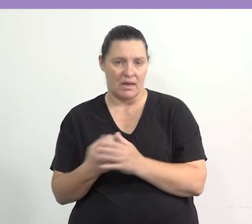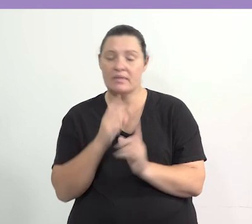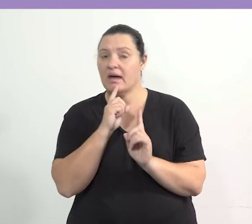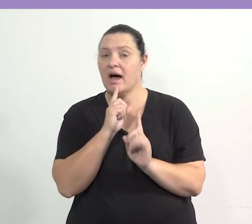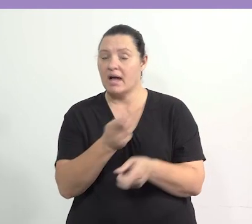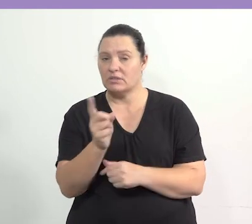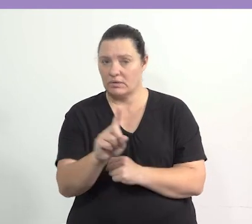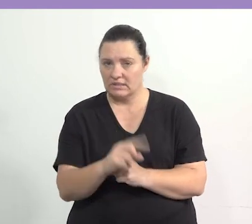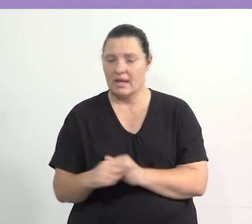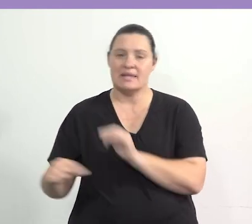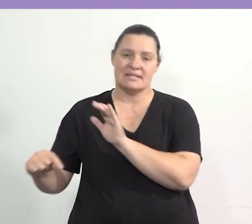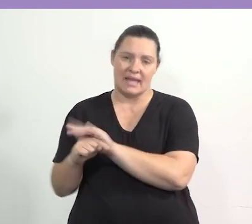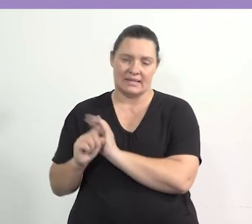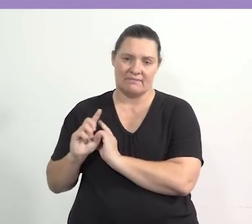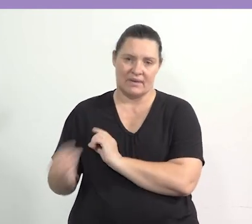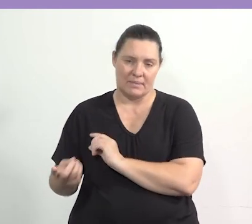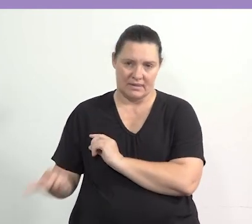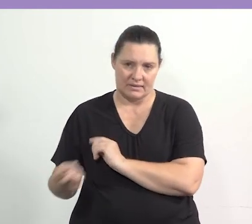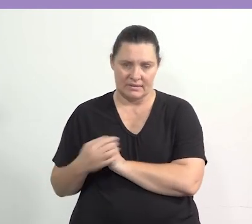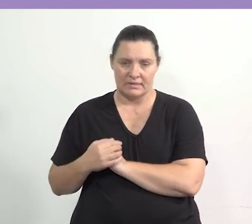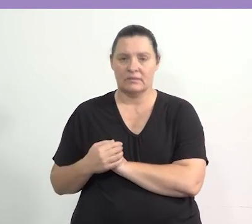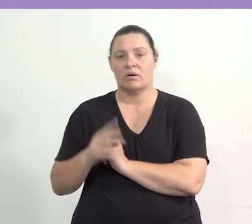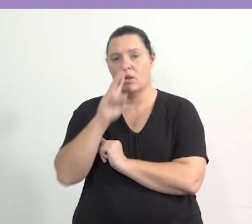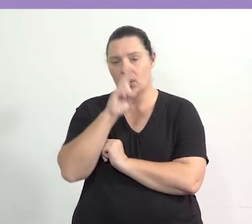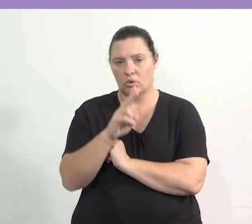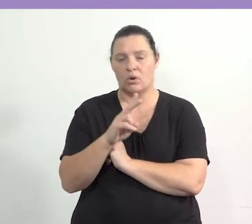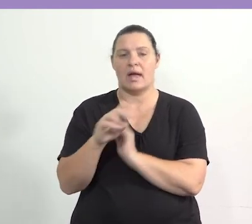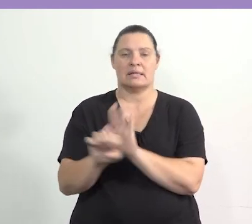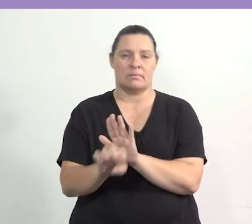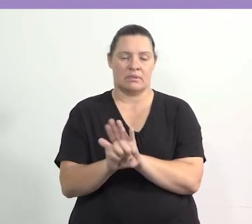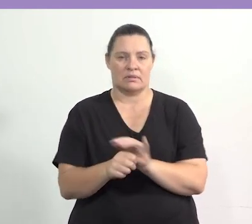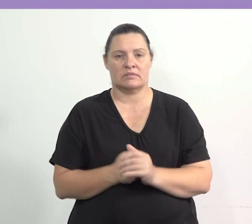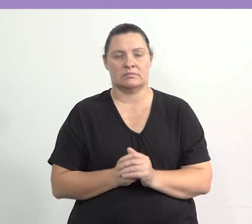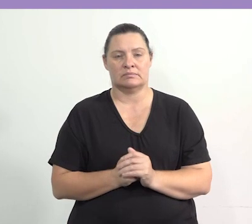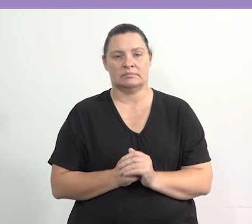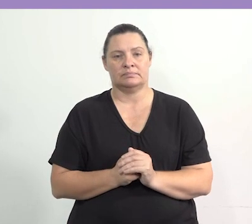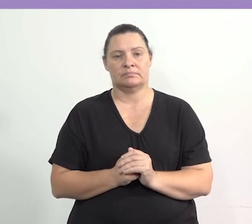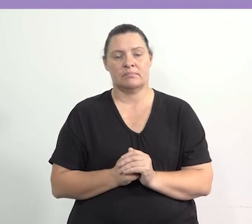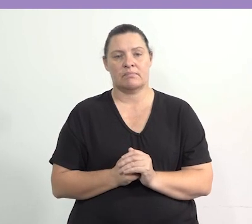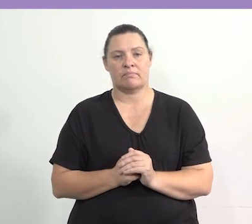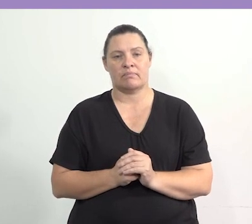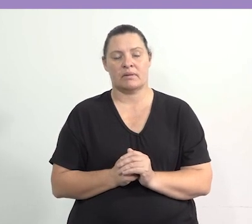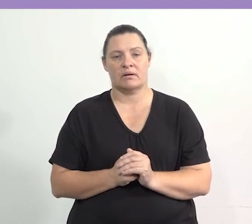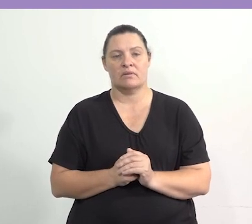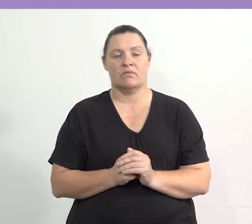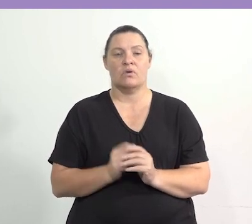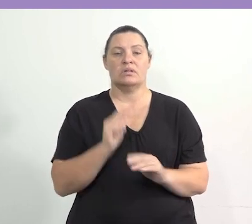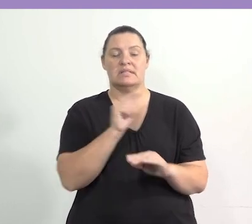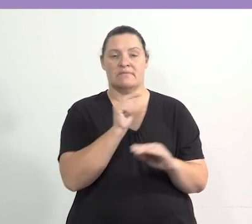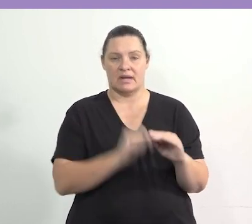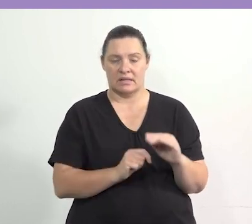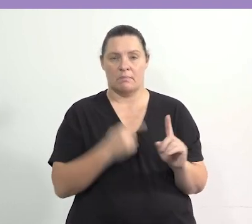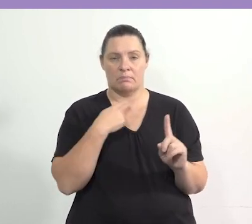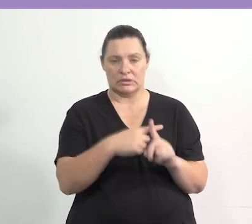number, the answer is a negative number. Let's look at some examples. So when we